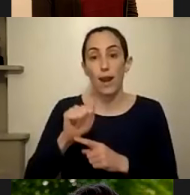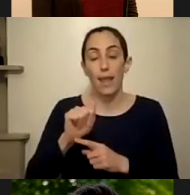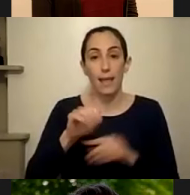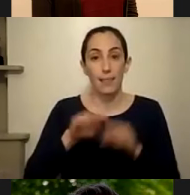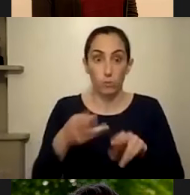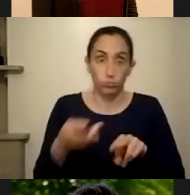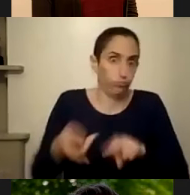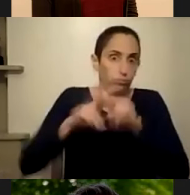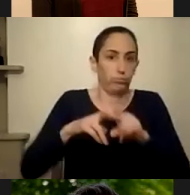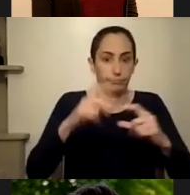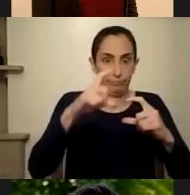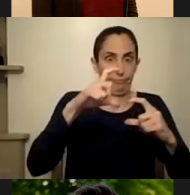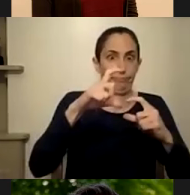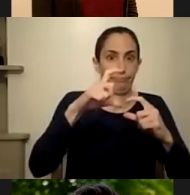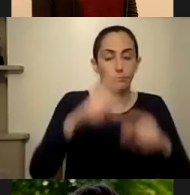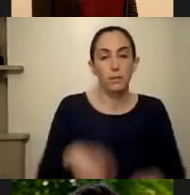also on the right, you can see,